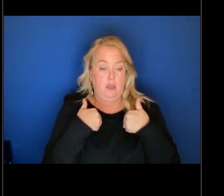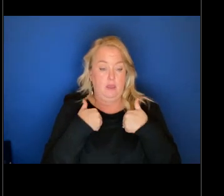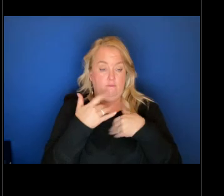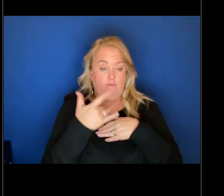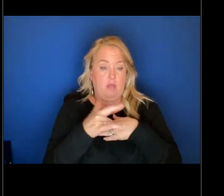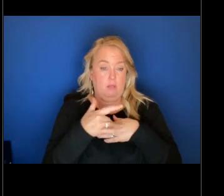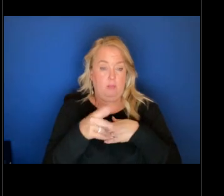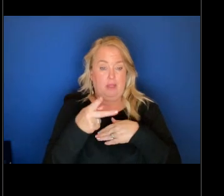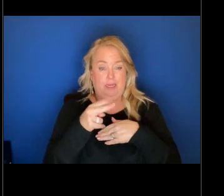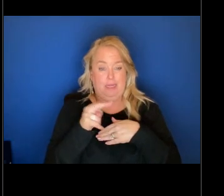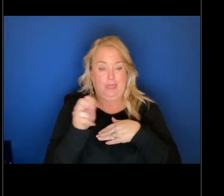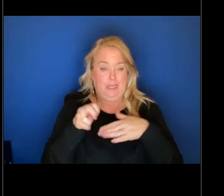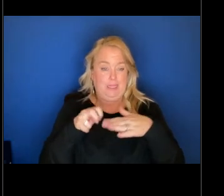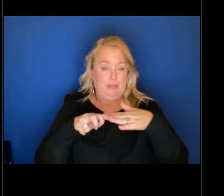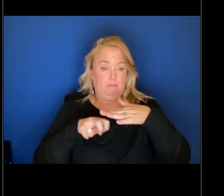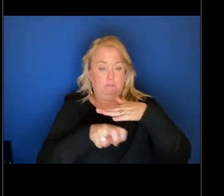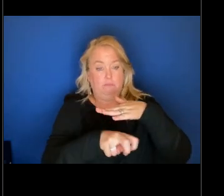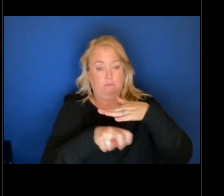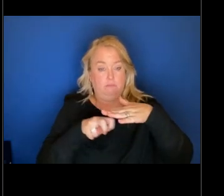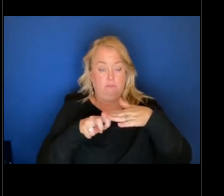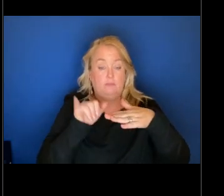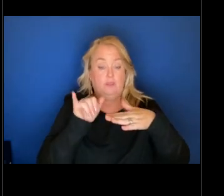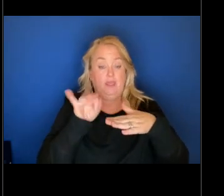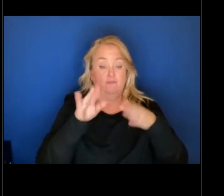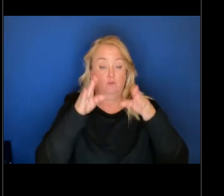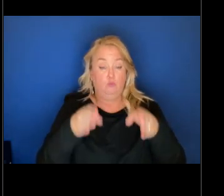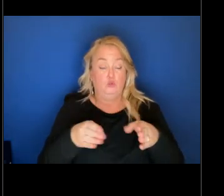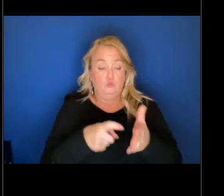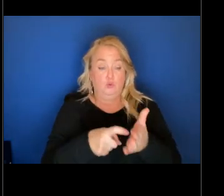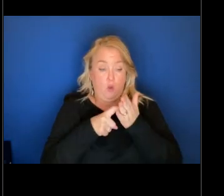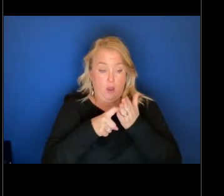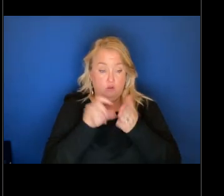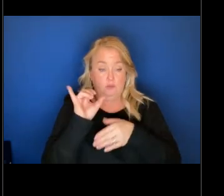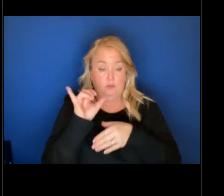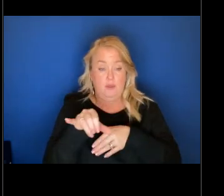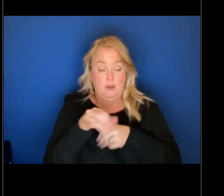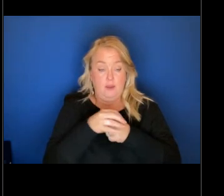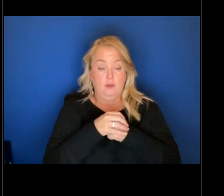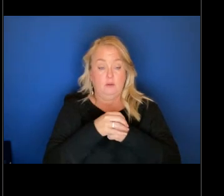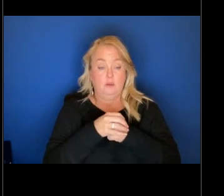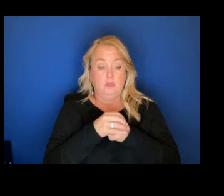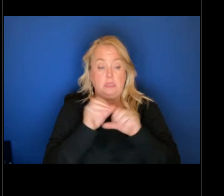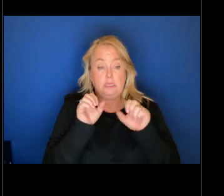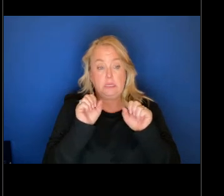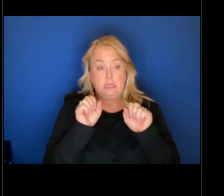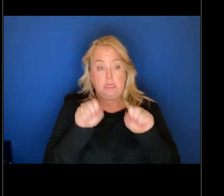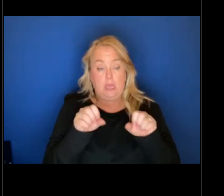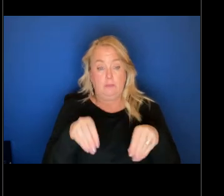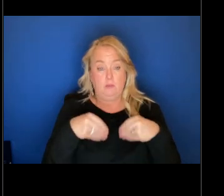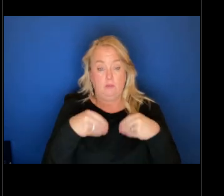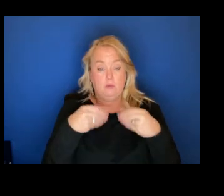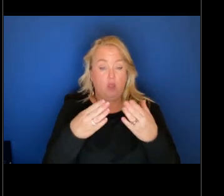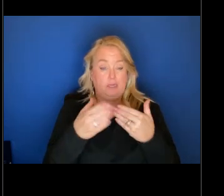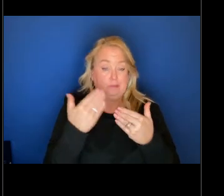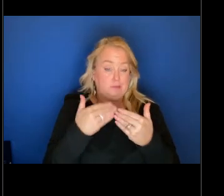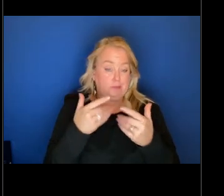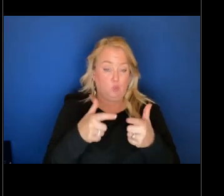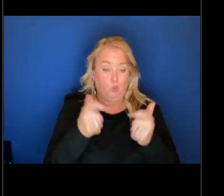a potential resident or owner requires knee space, it can be provided quickly